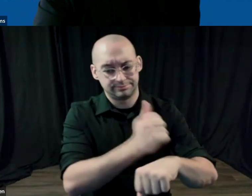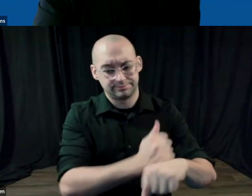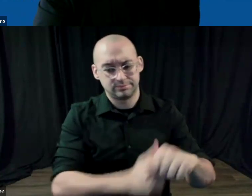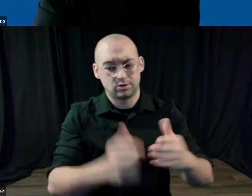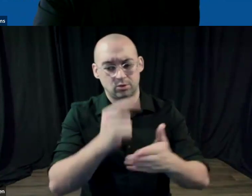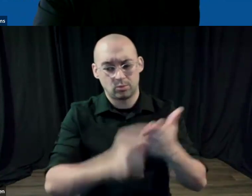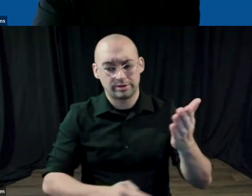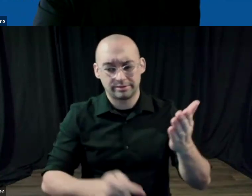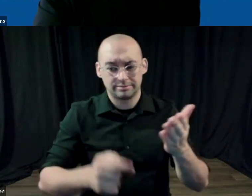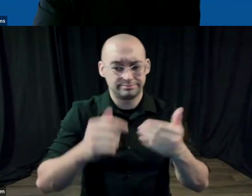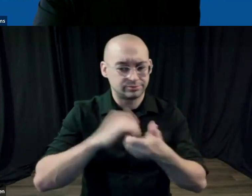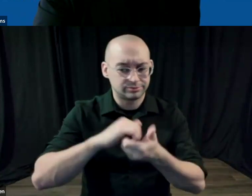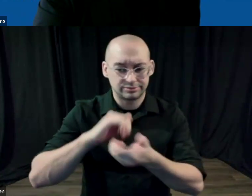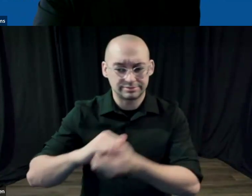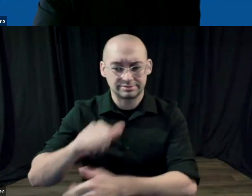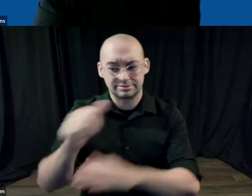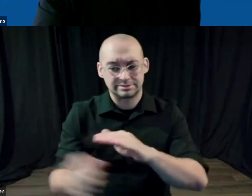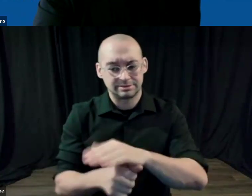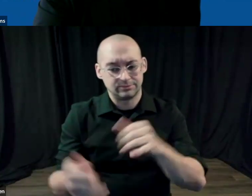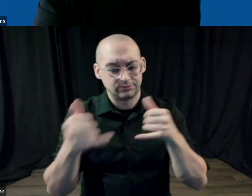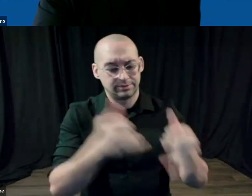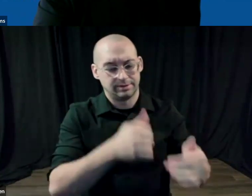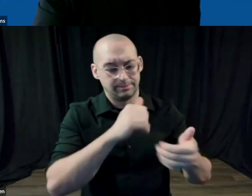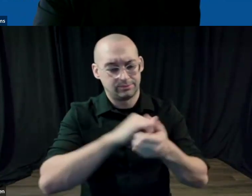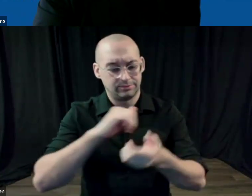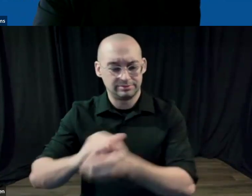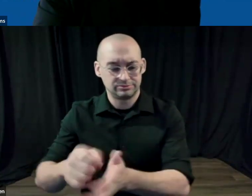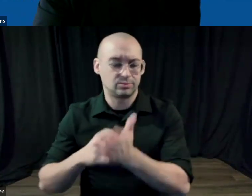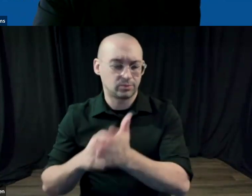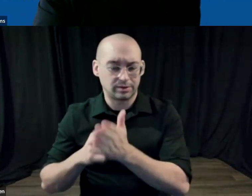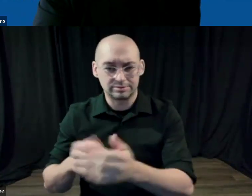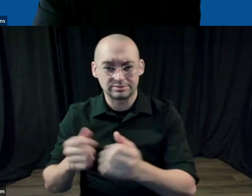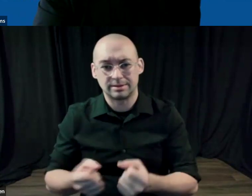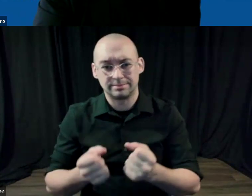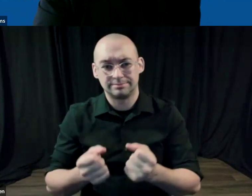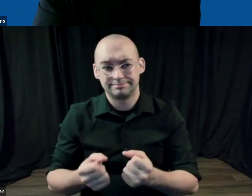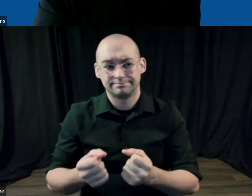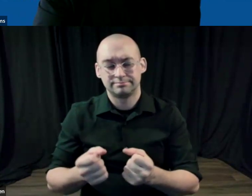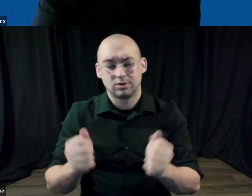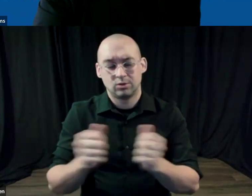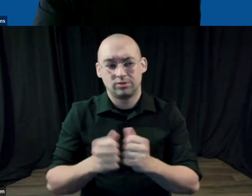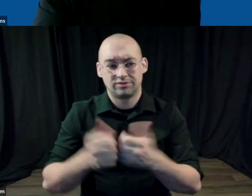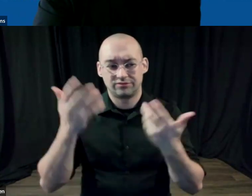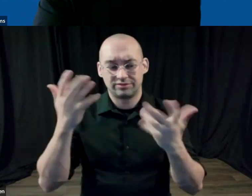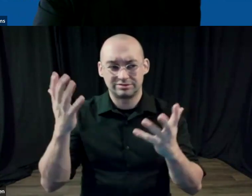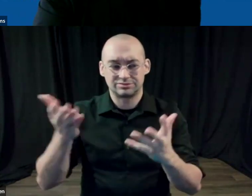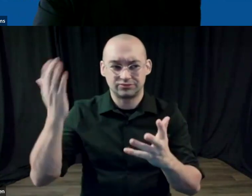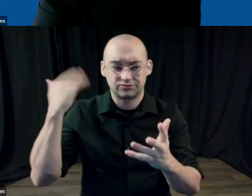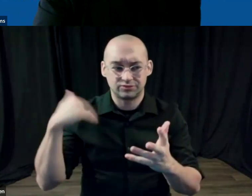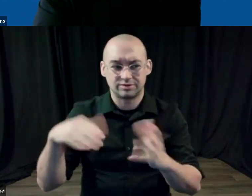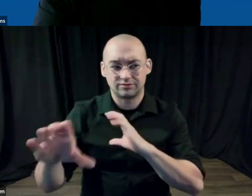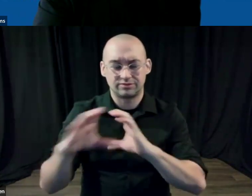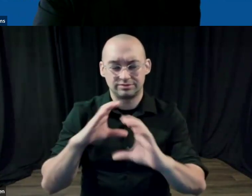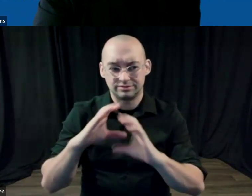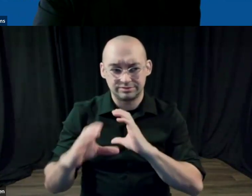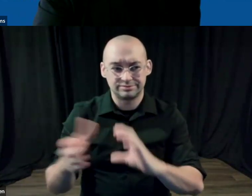and subgrantees and residents will need. And per a lot of our previous conversations here,